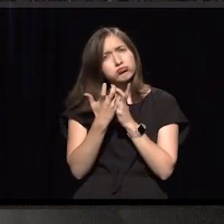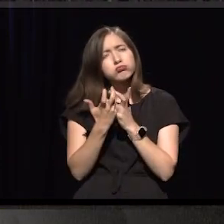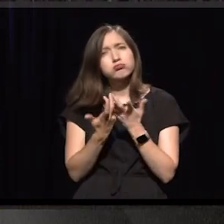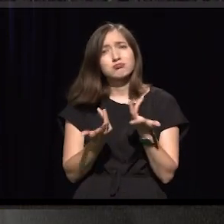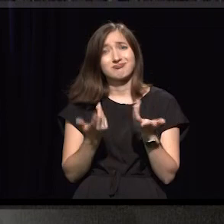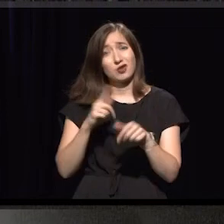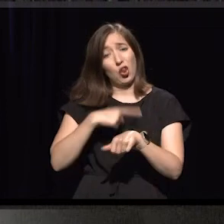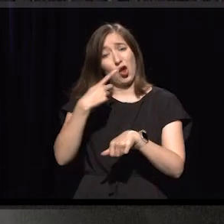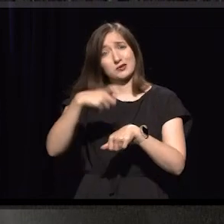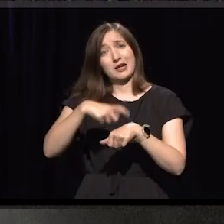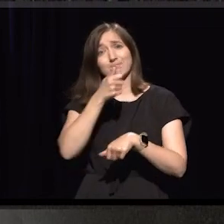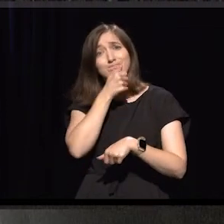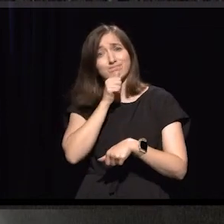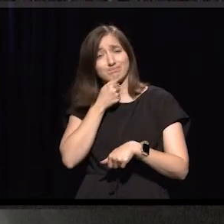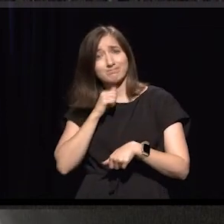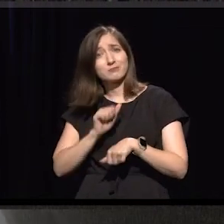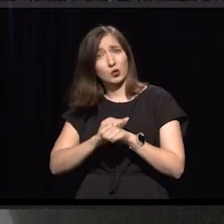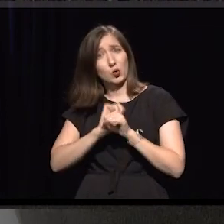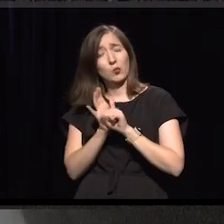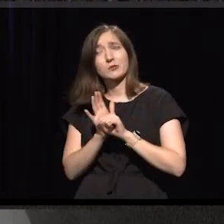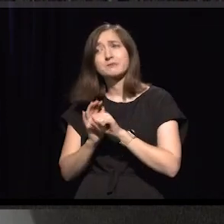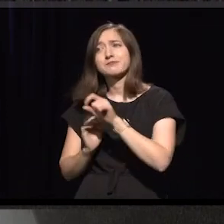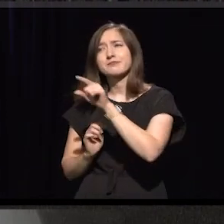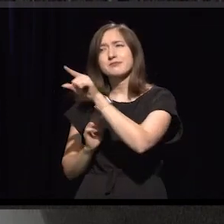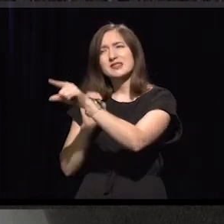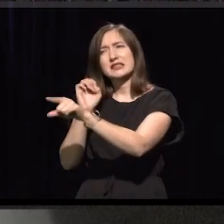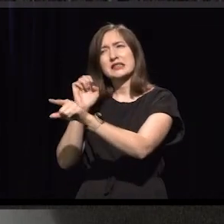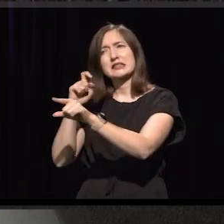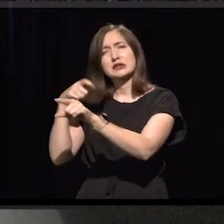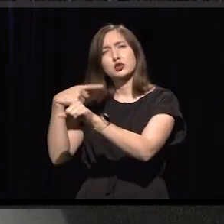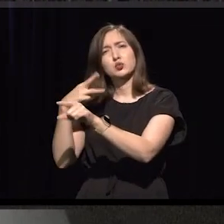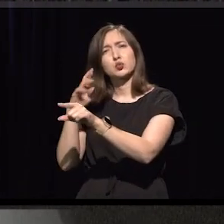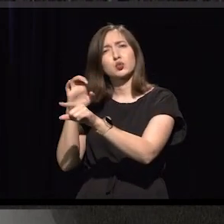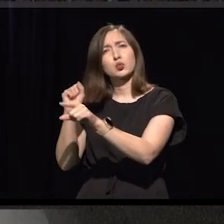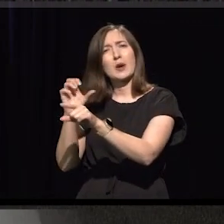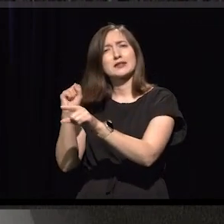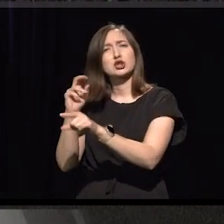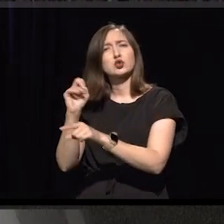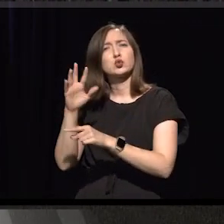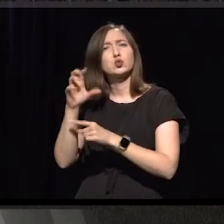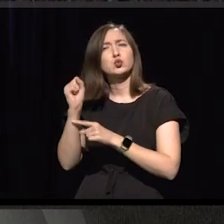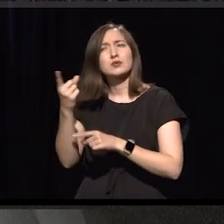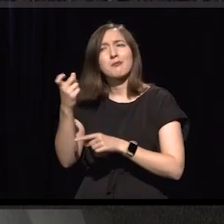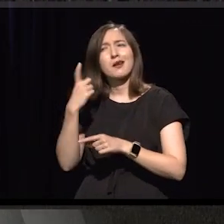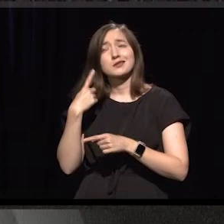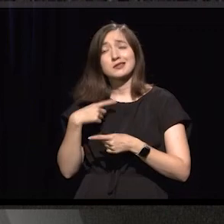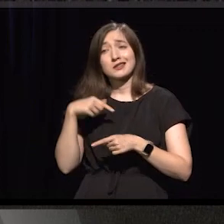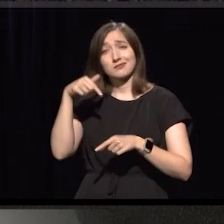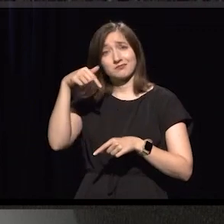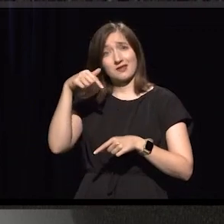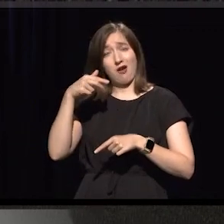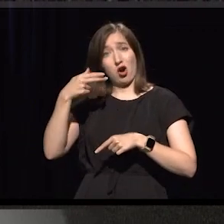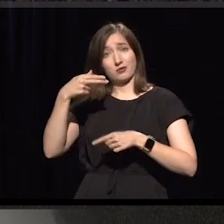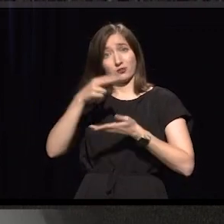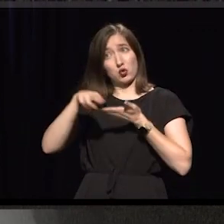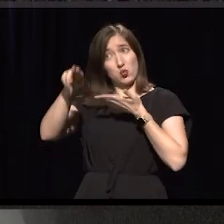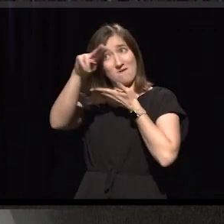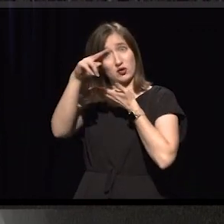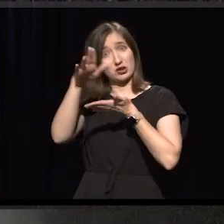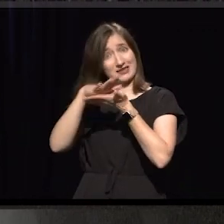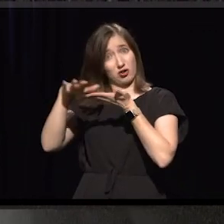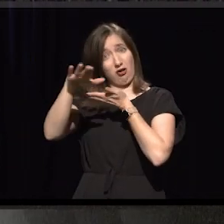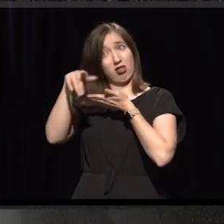Krista Taralba at the Express News. Have our higher education institutions been working as closely with Metro Health on their plans